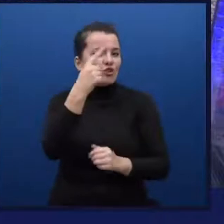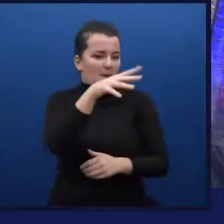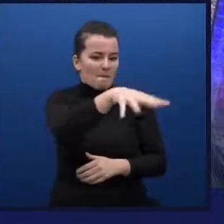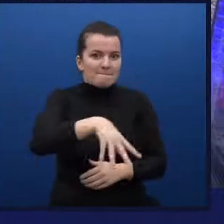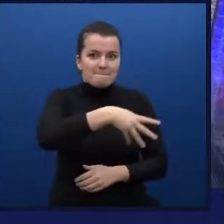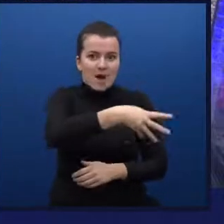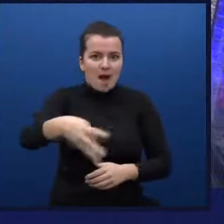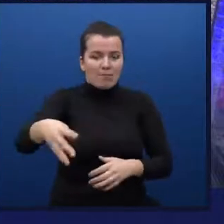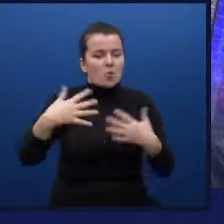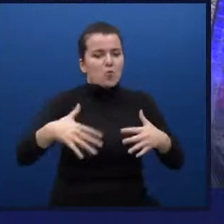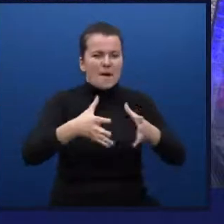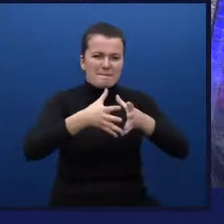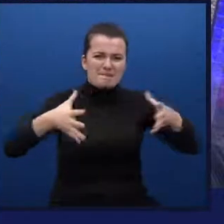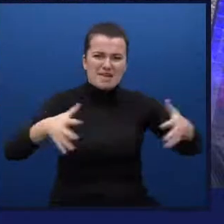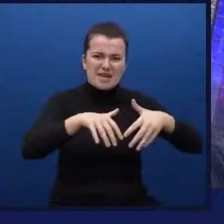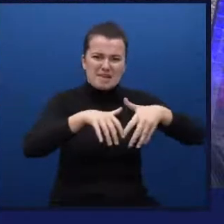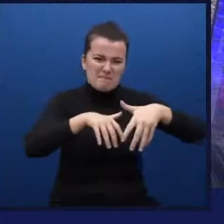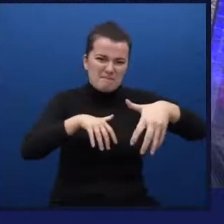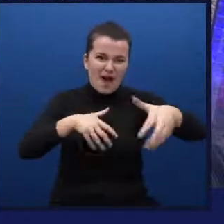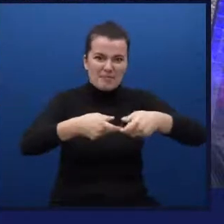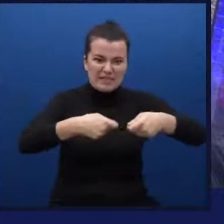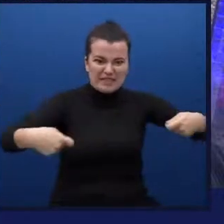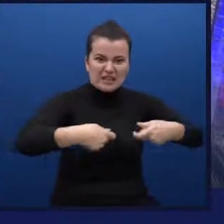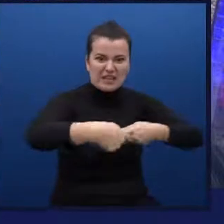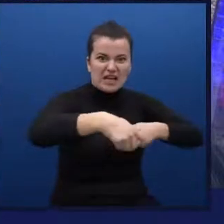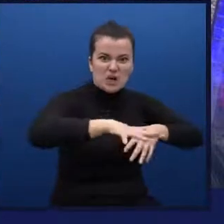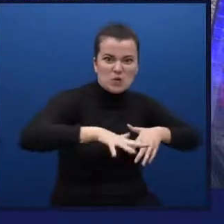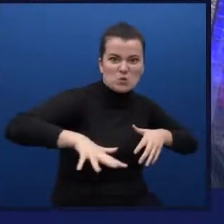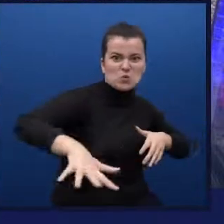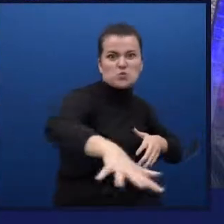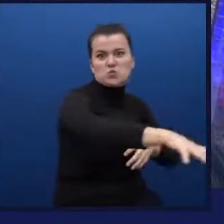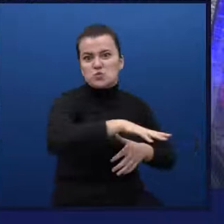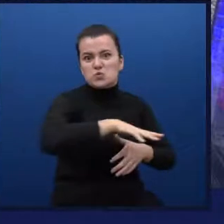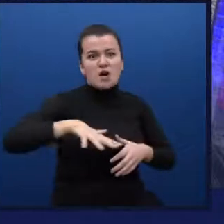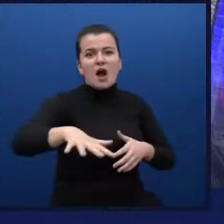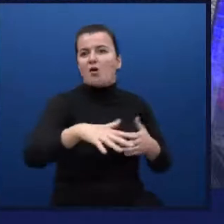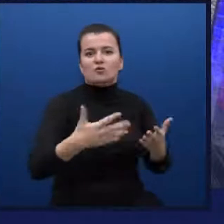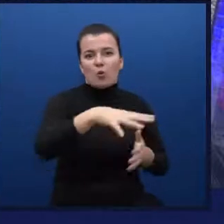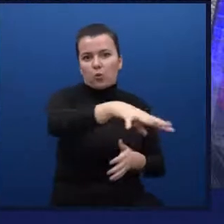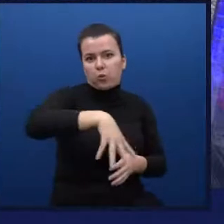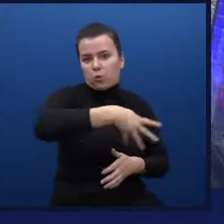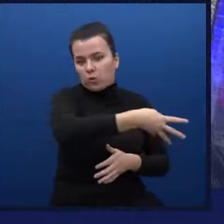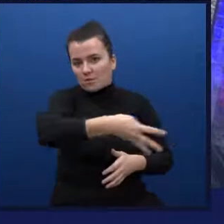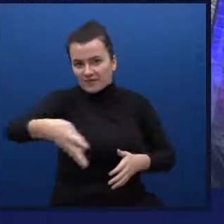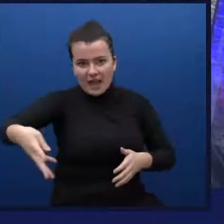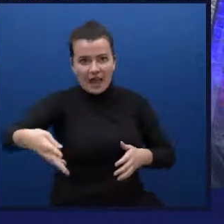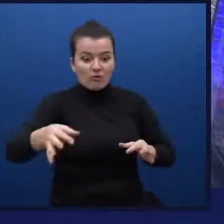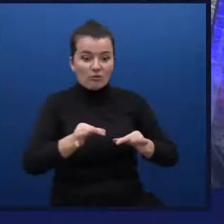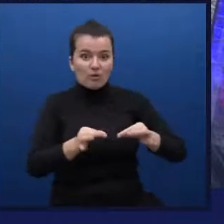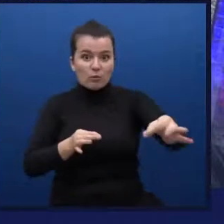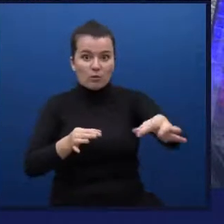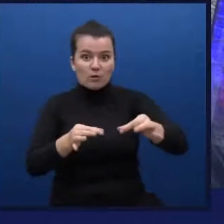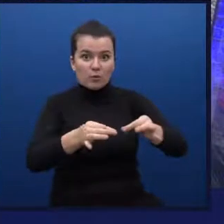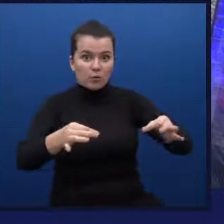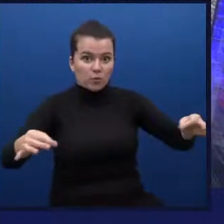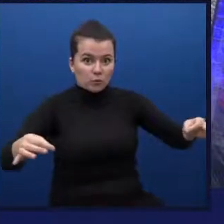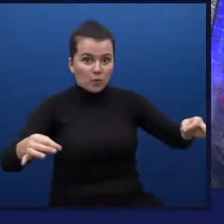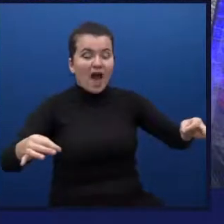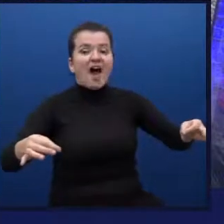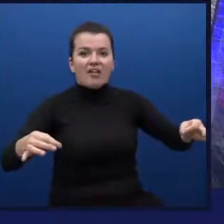huge asset for Microsoft to be able to generate those 3D spaces. We're starting from either architectural diagrams or image layouts of